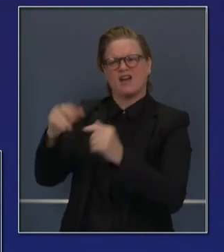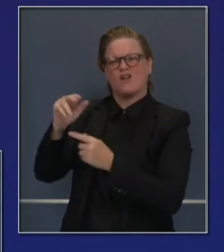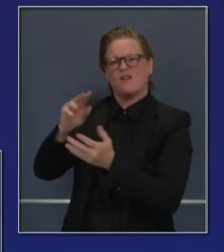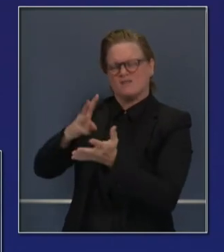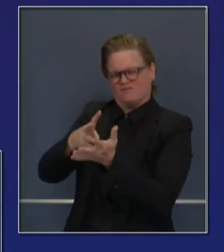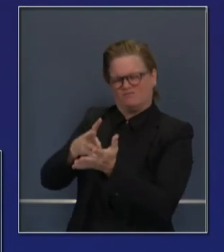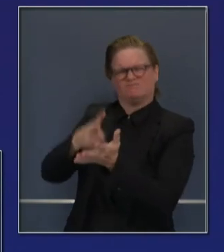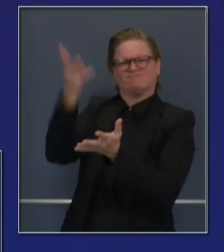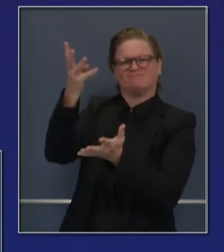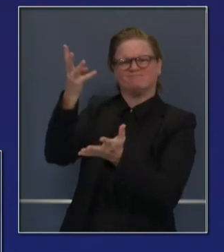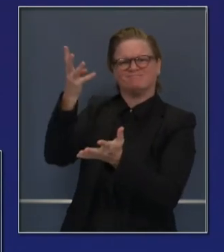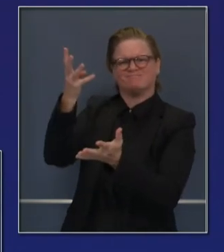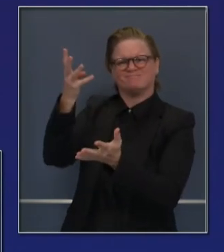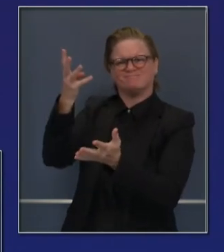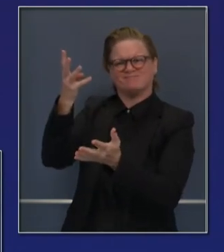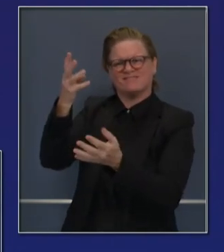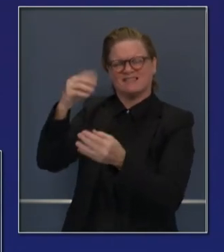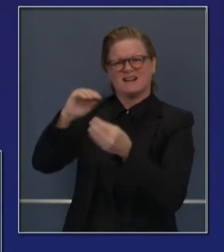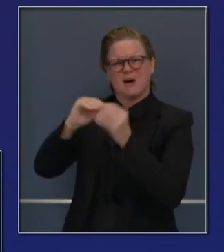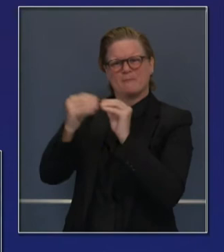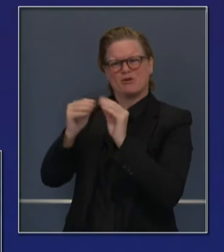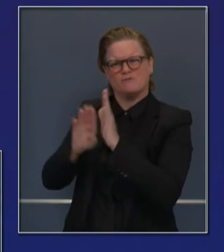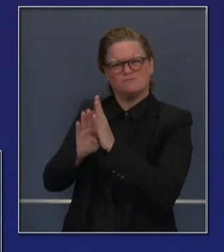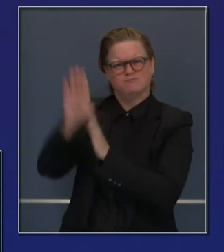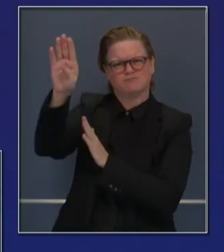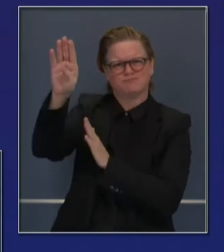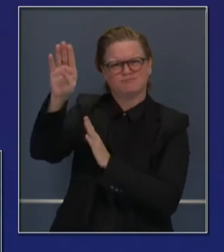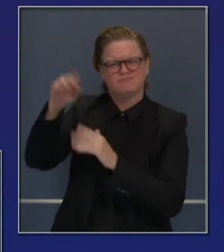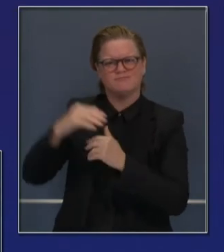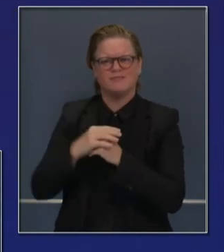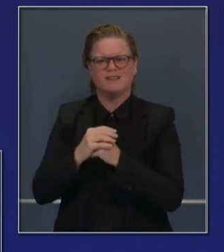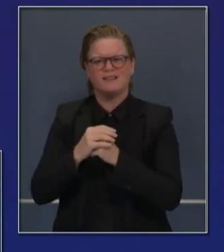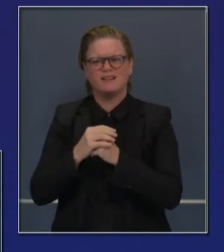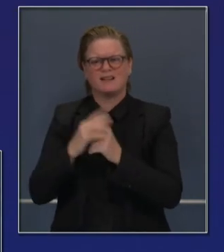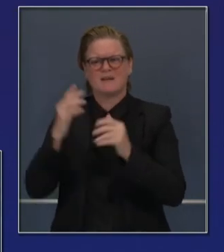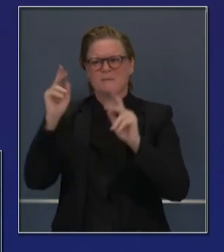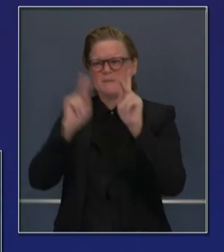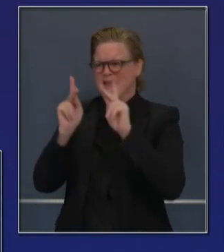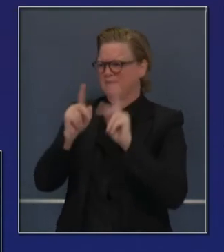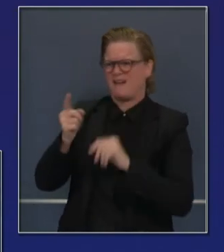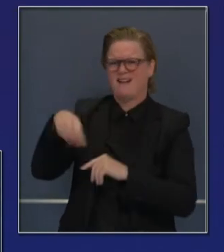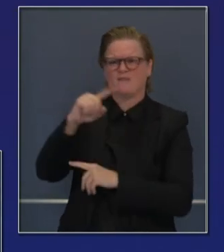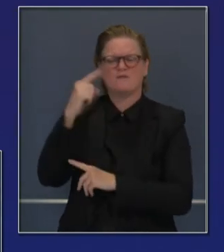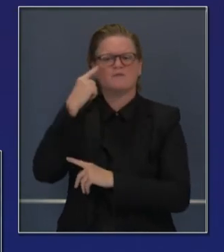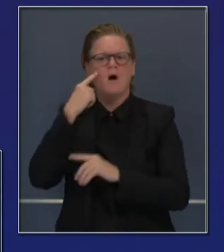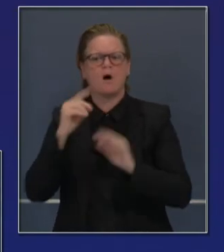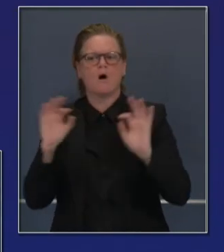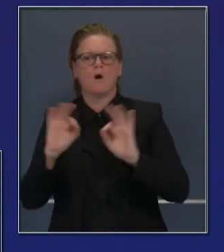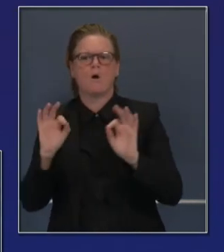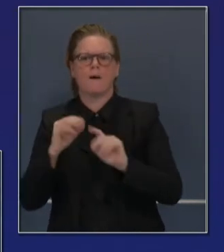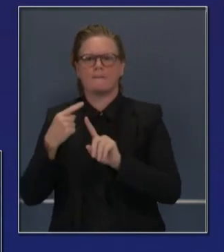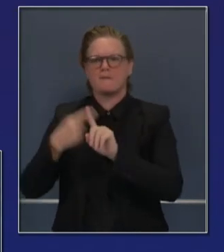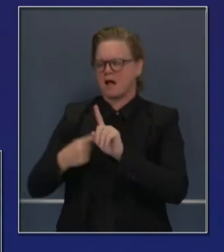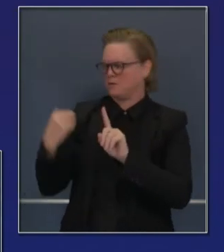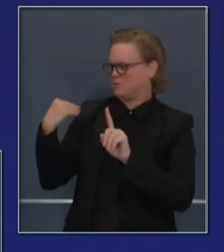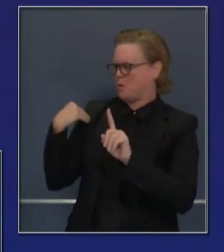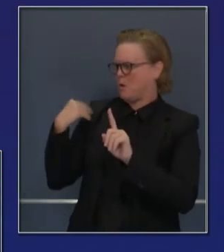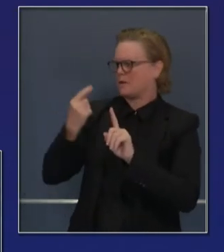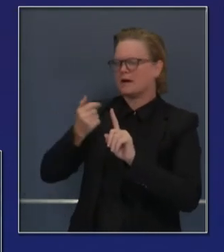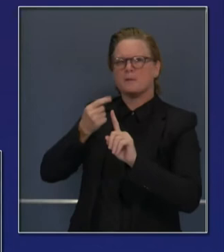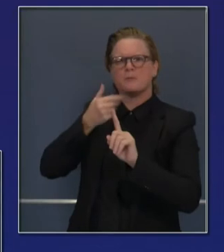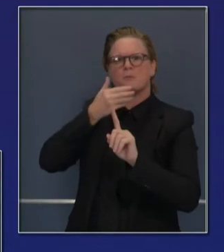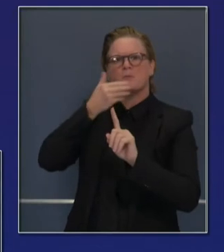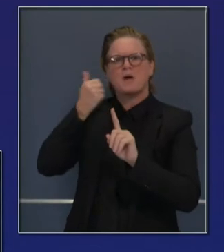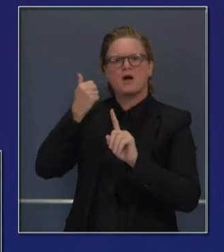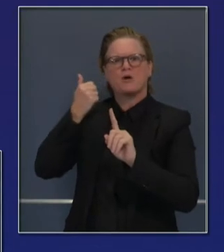ago. And that means that activities that people thought a month ago were safe and lower risk, today are higher risk.